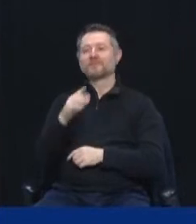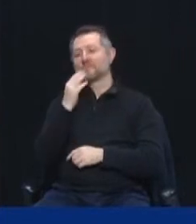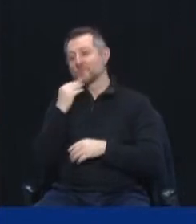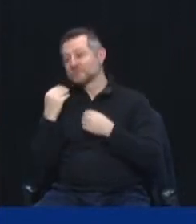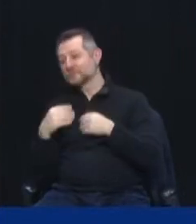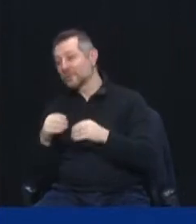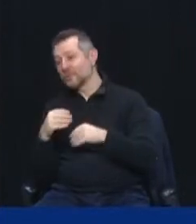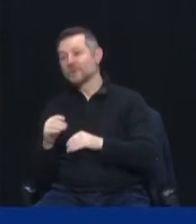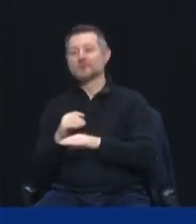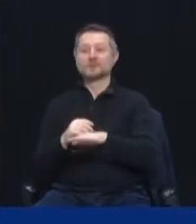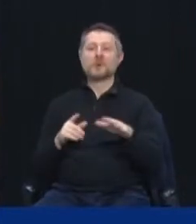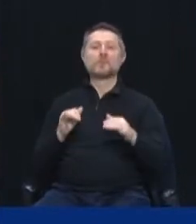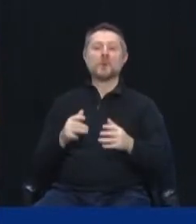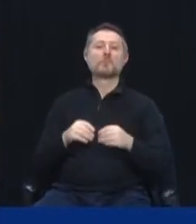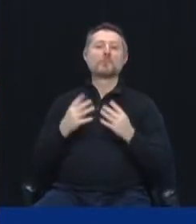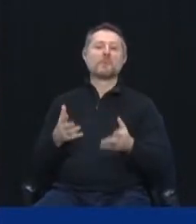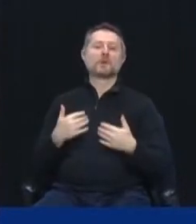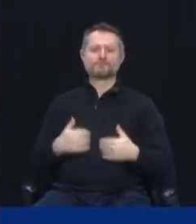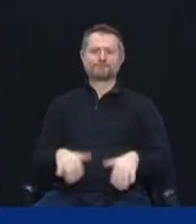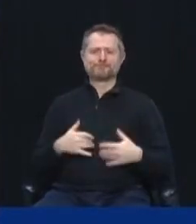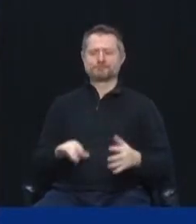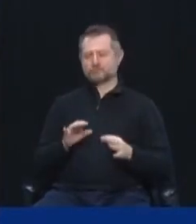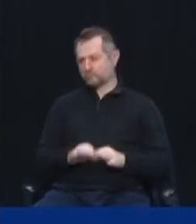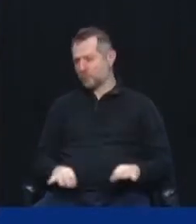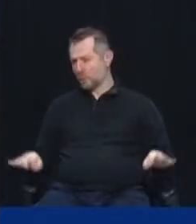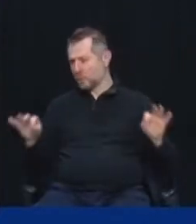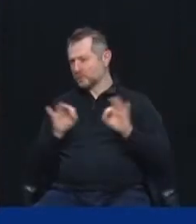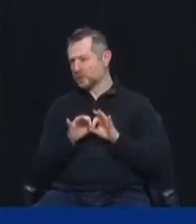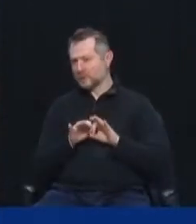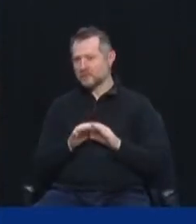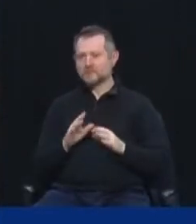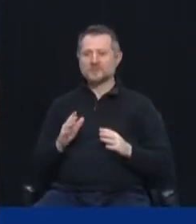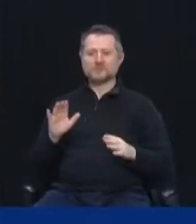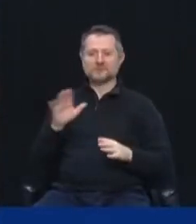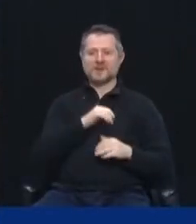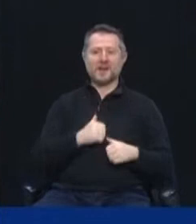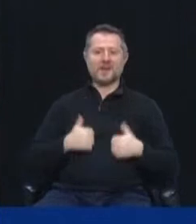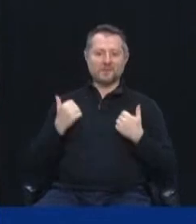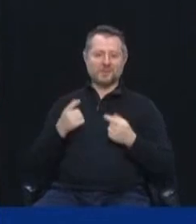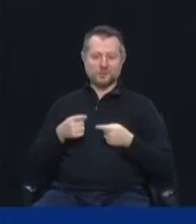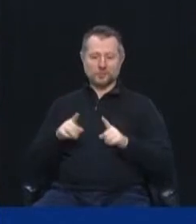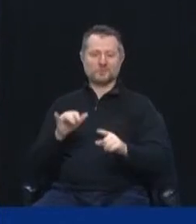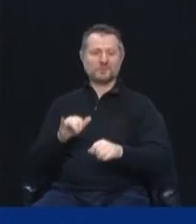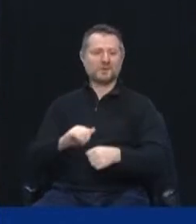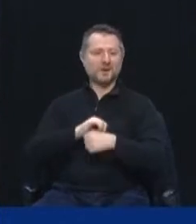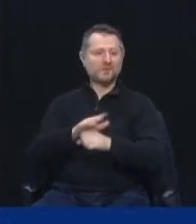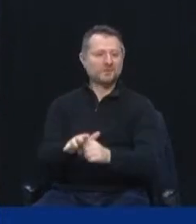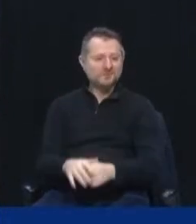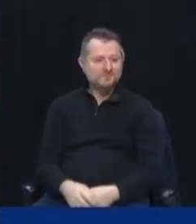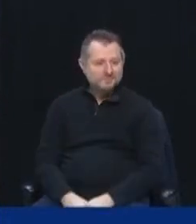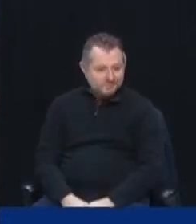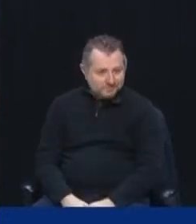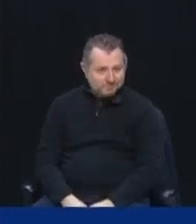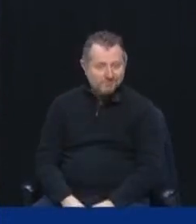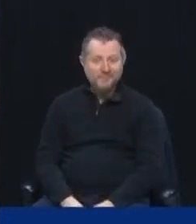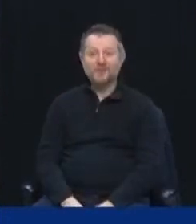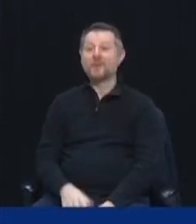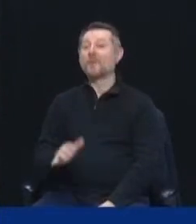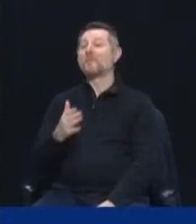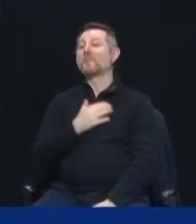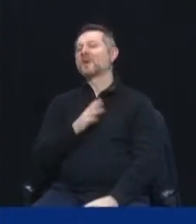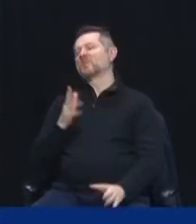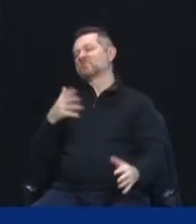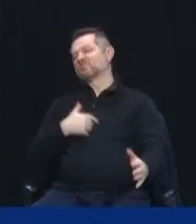have provided vital lifelines during the pandemic. I'm so thankful